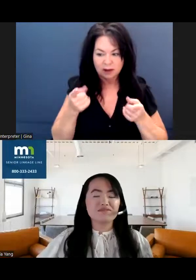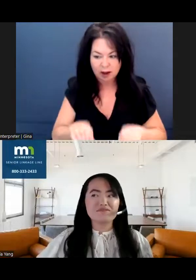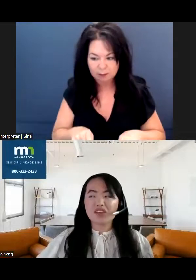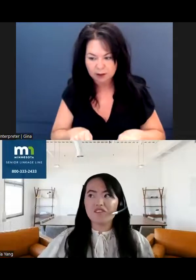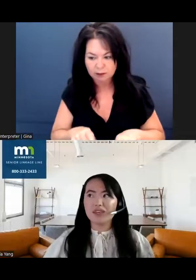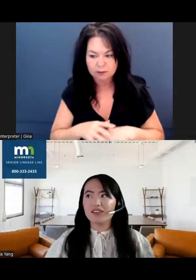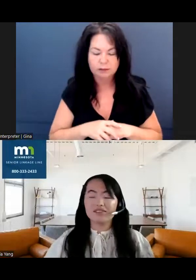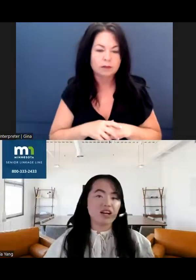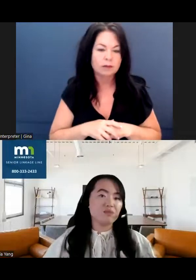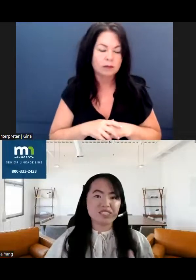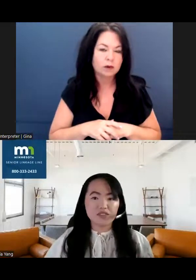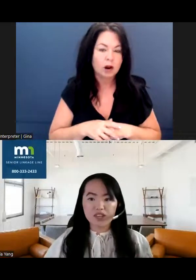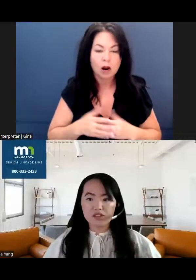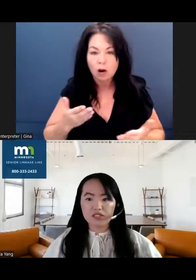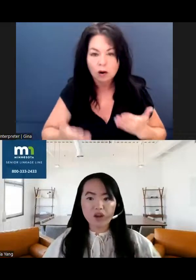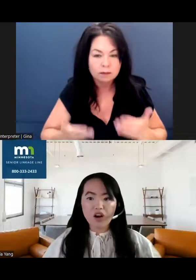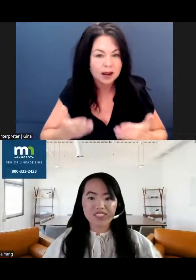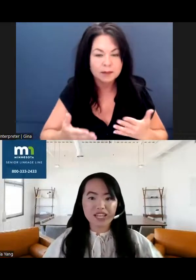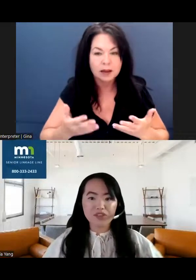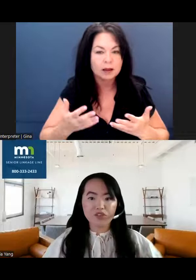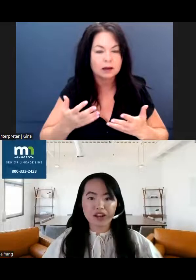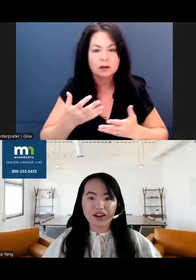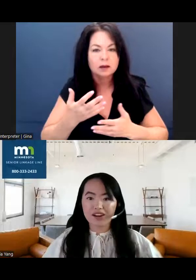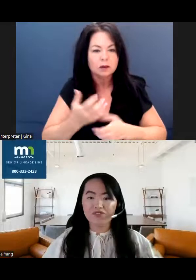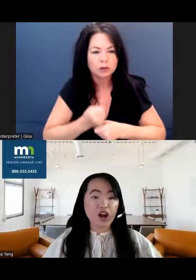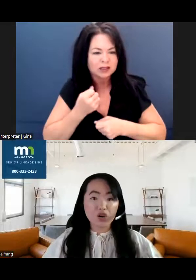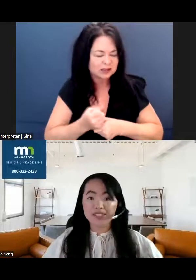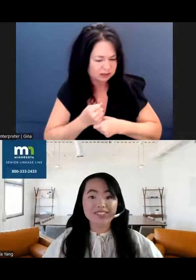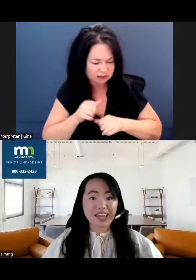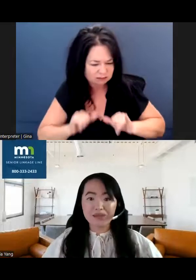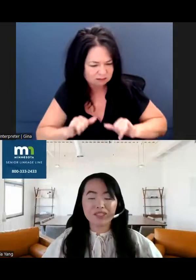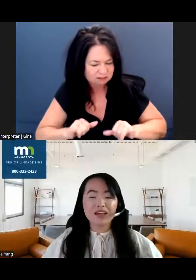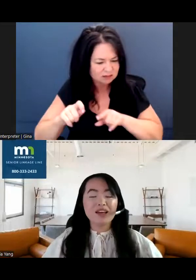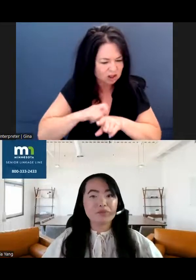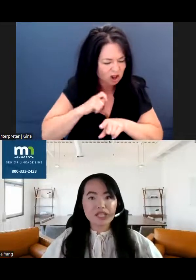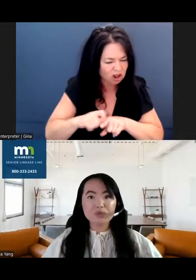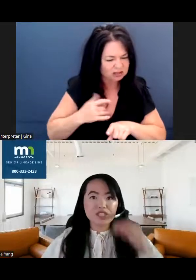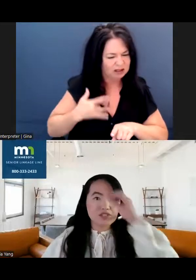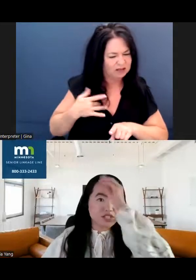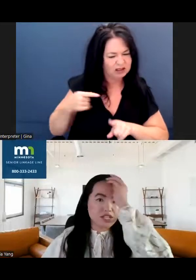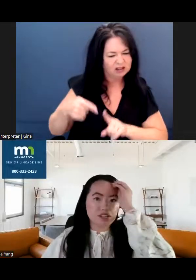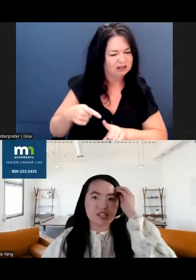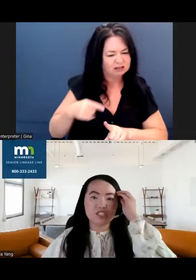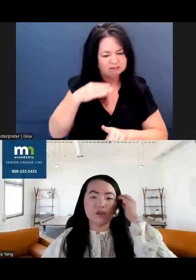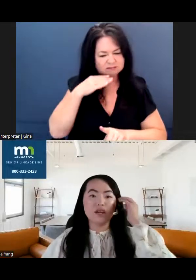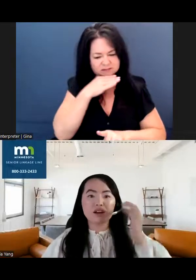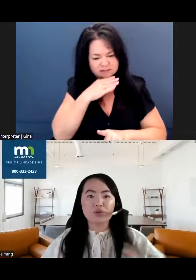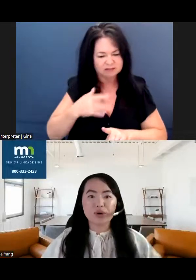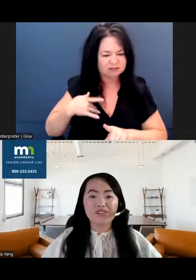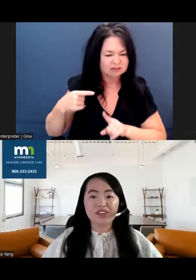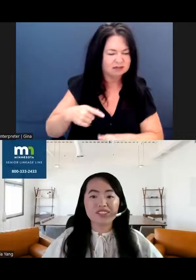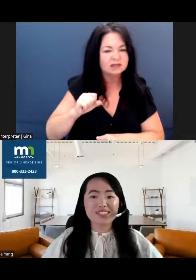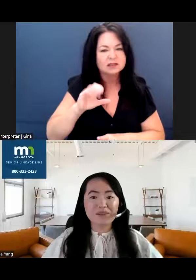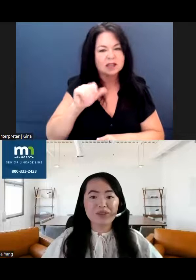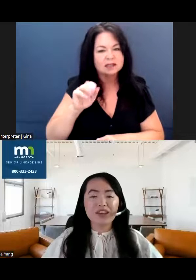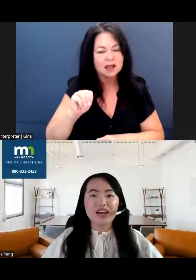just have been receiving some calls that you feel that are fraud or scams, please reach out to the Senior Linkage Line. We are a